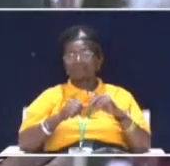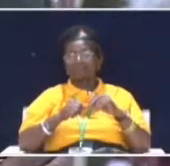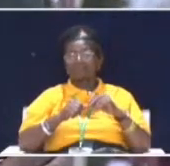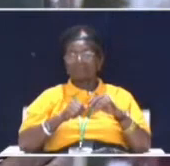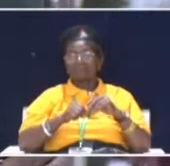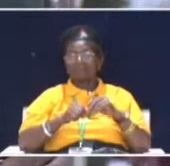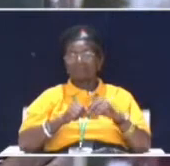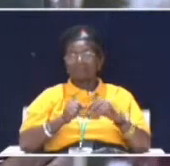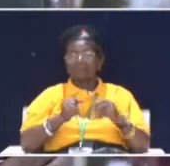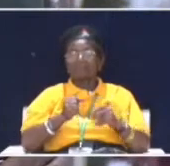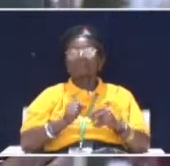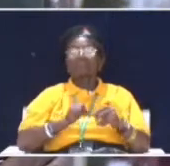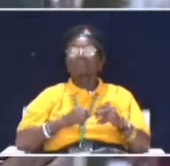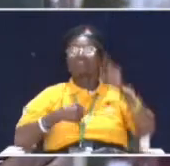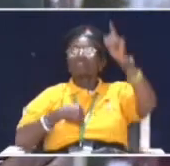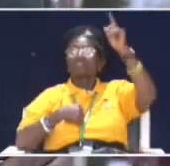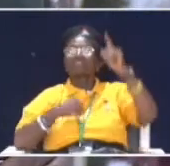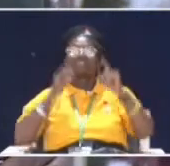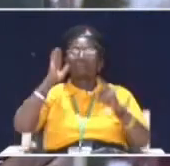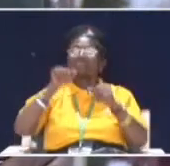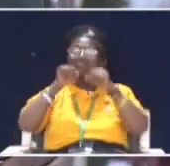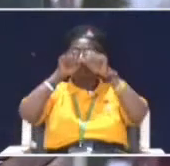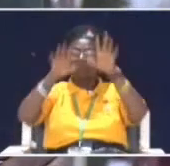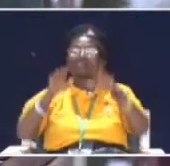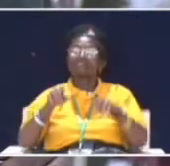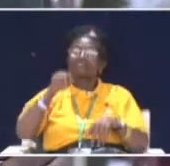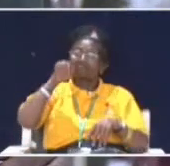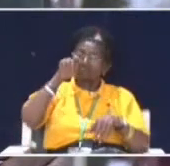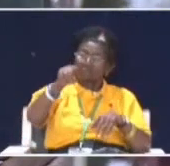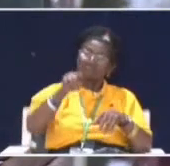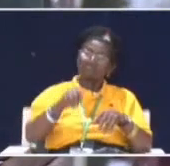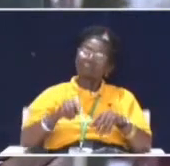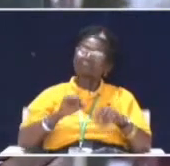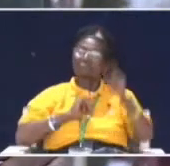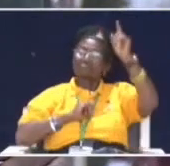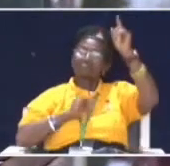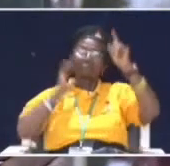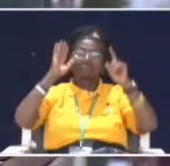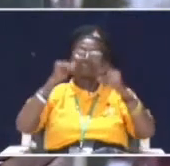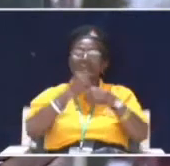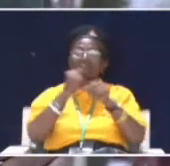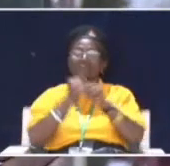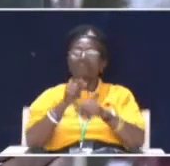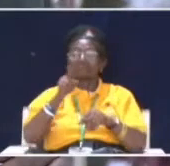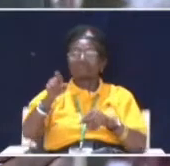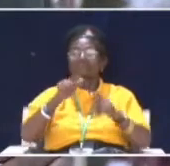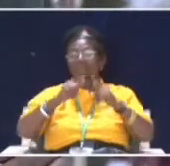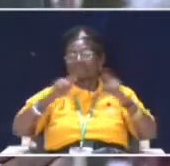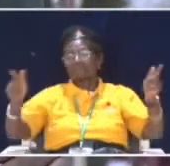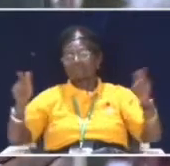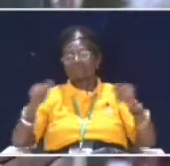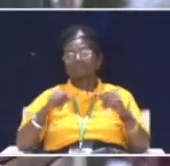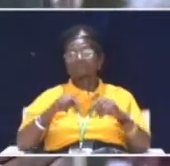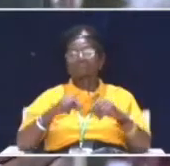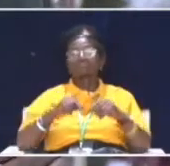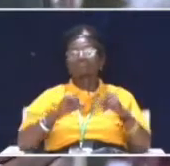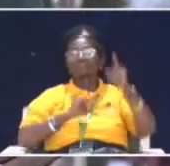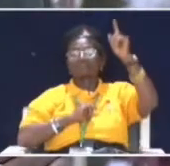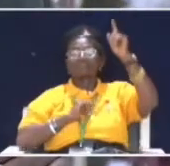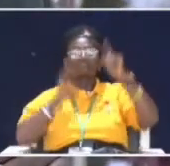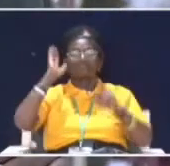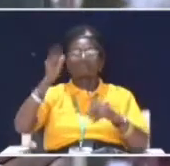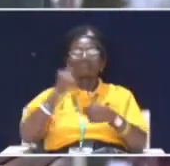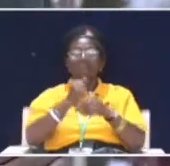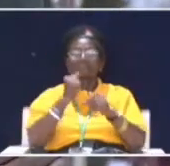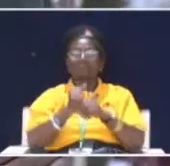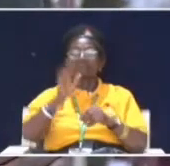I'm going to bless you. Mabu Kumfumo. I'm going to make you great. Masi so dinla. I'm going to make your name